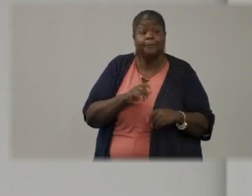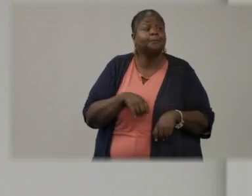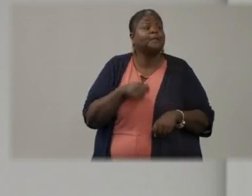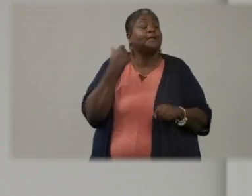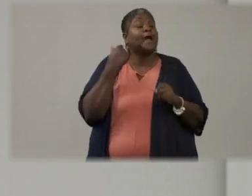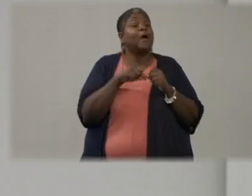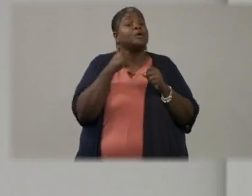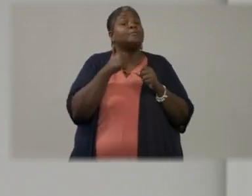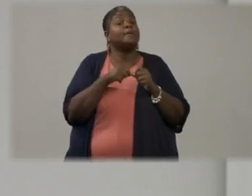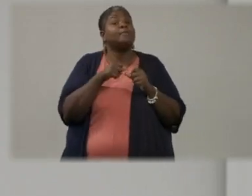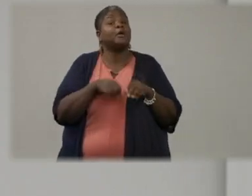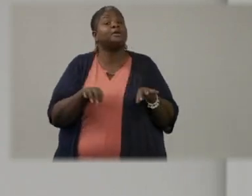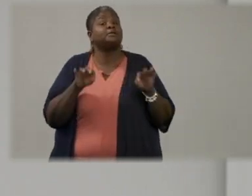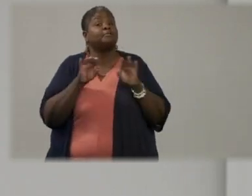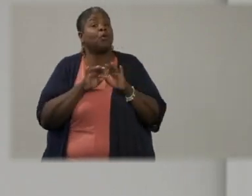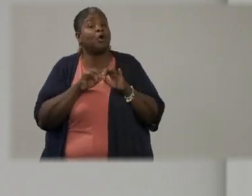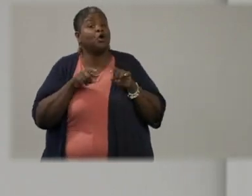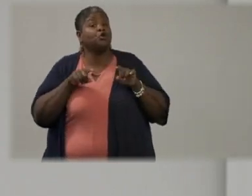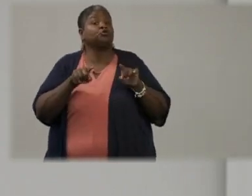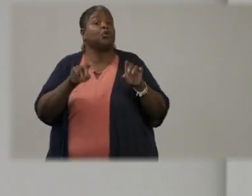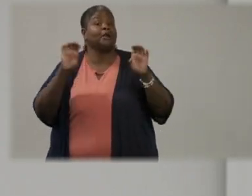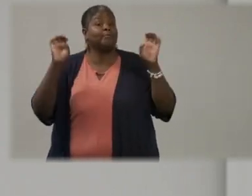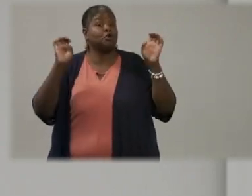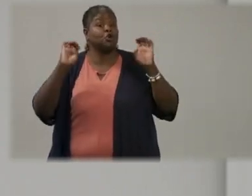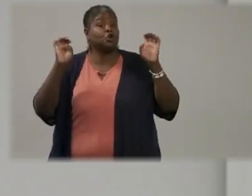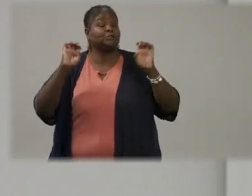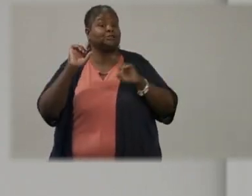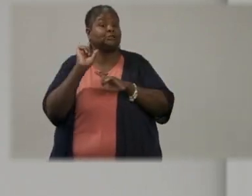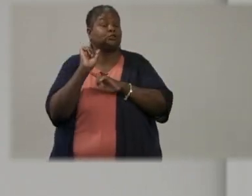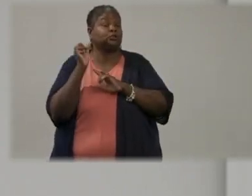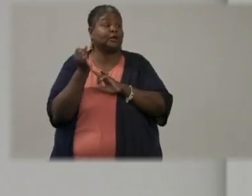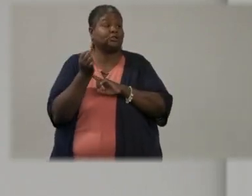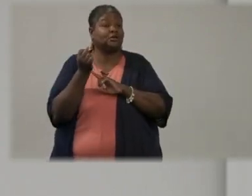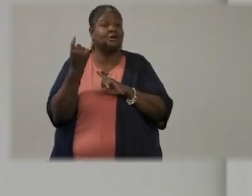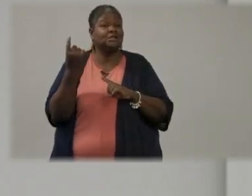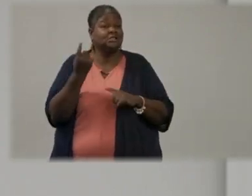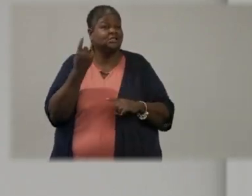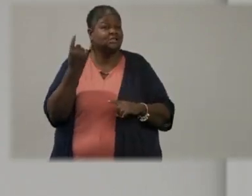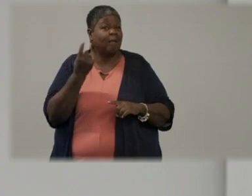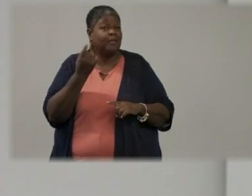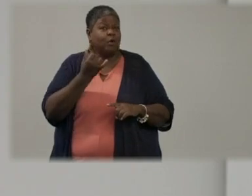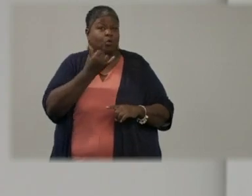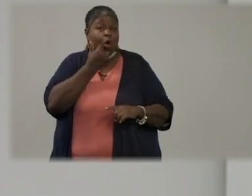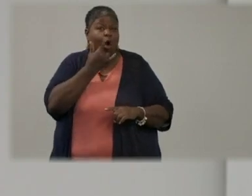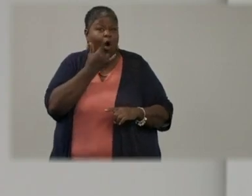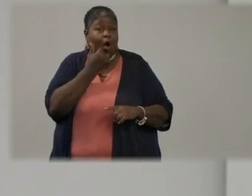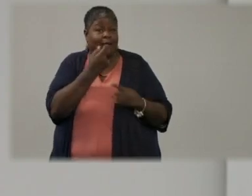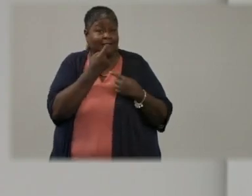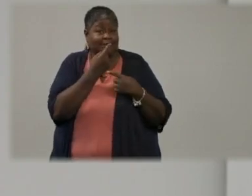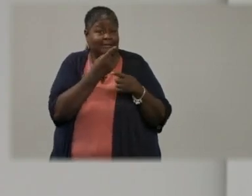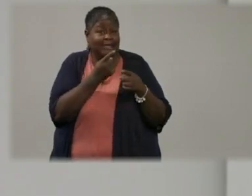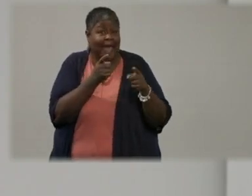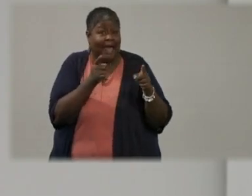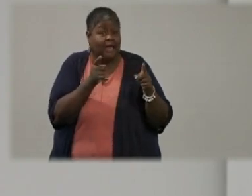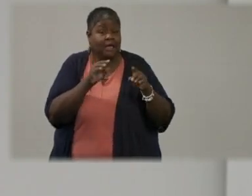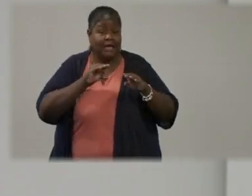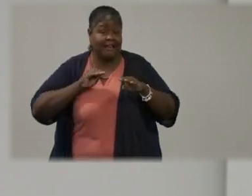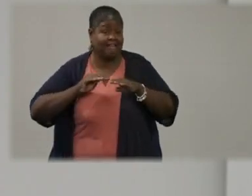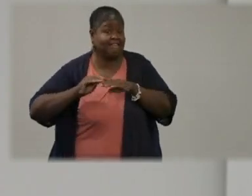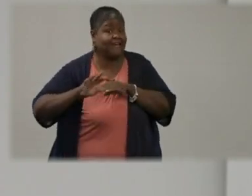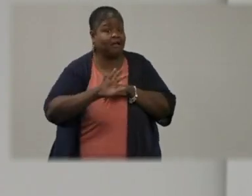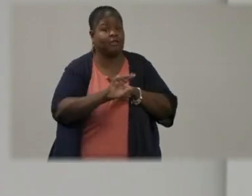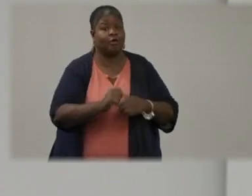remember how important it is during an emergent situation. Something wrong gets said, and that affects people's